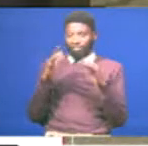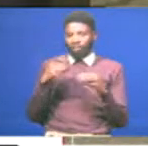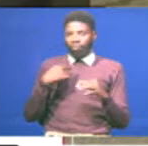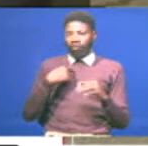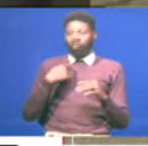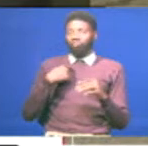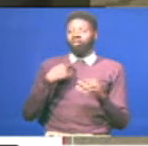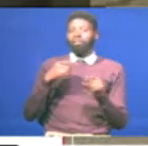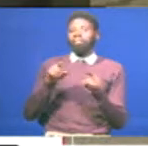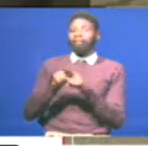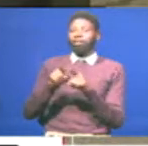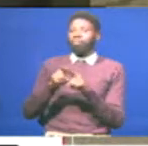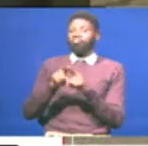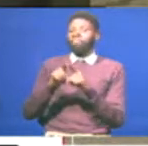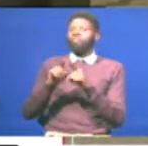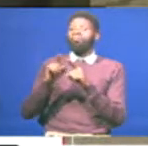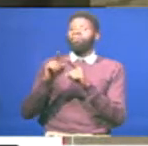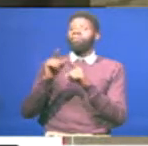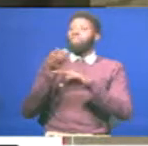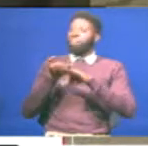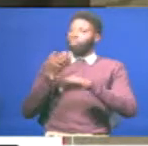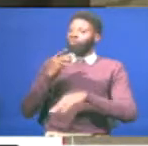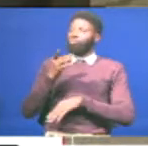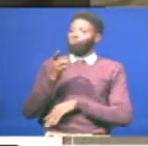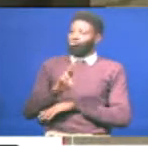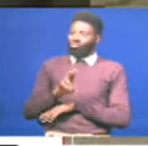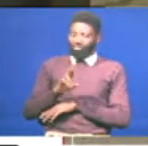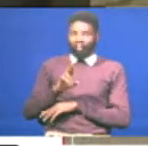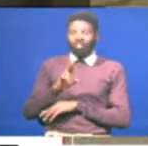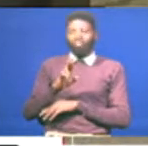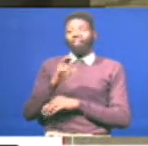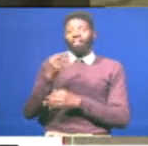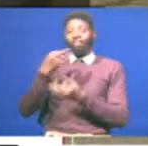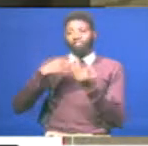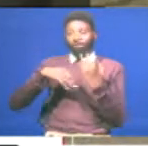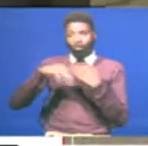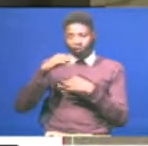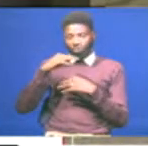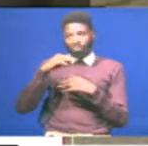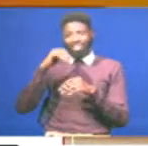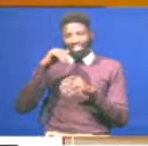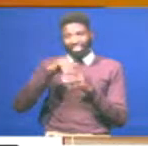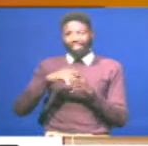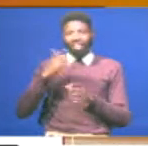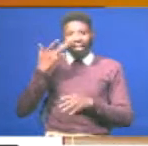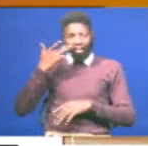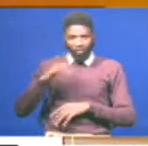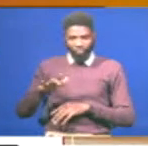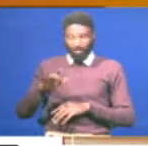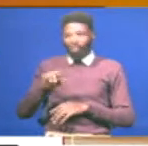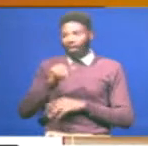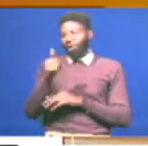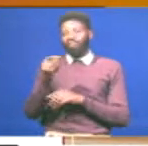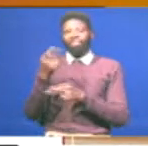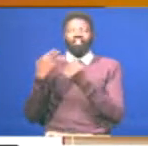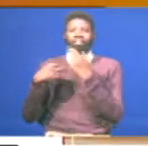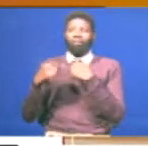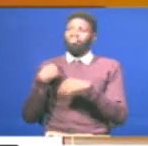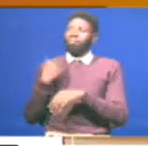U.S. University of California, Berkeley. I think the rest is history. I was happy to come back home in